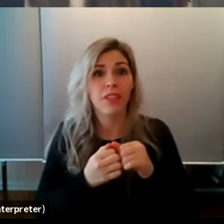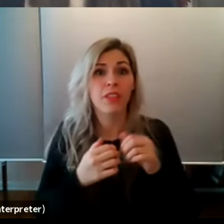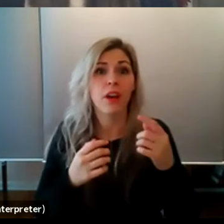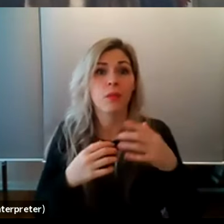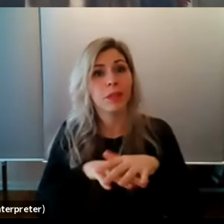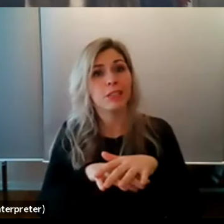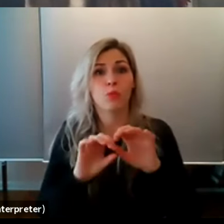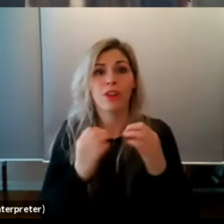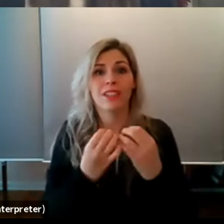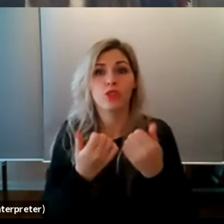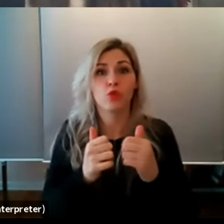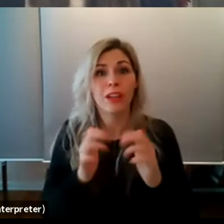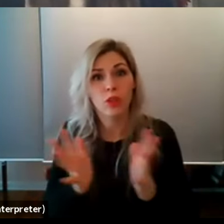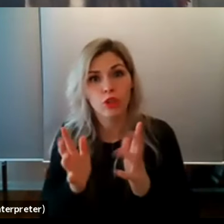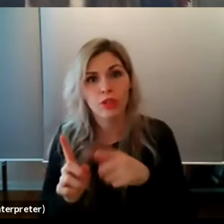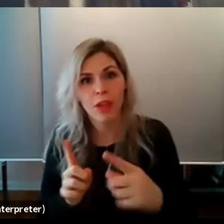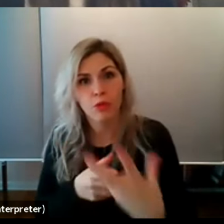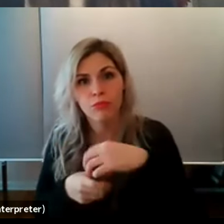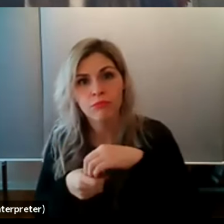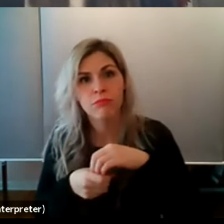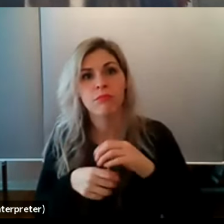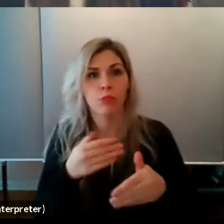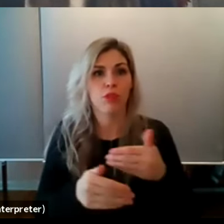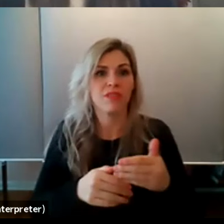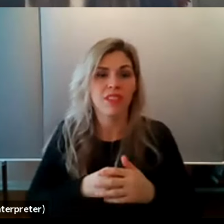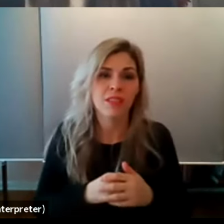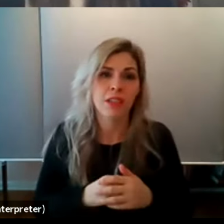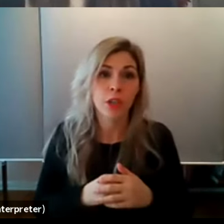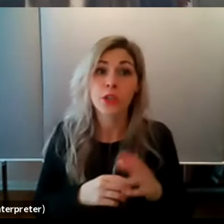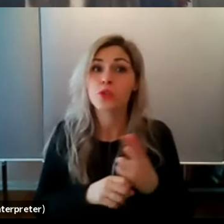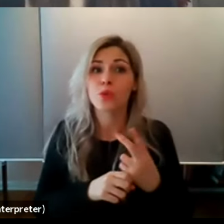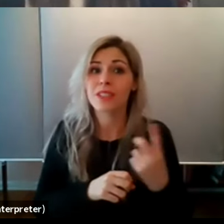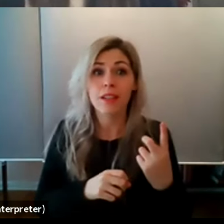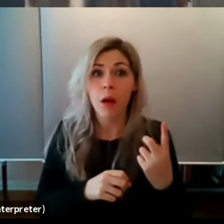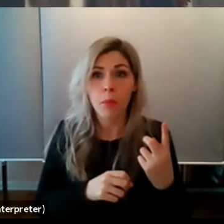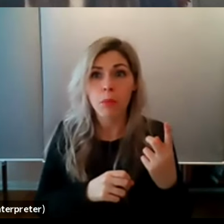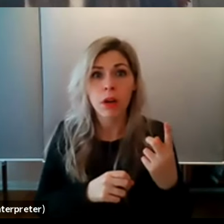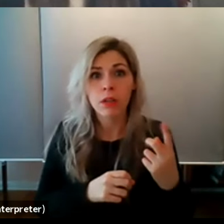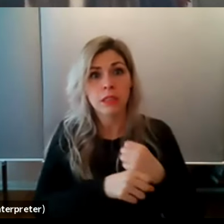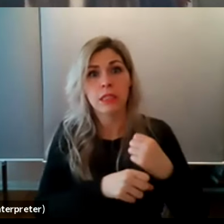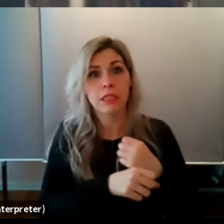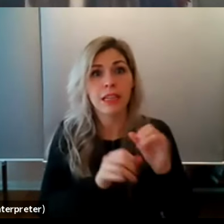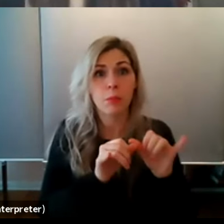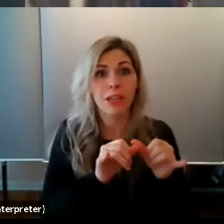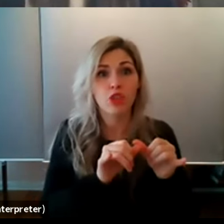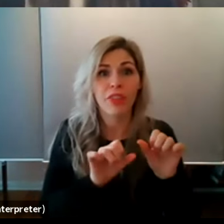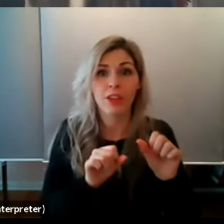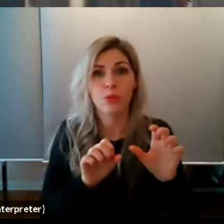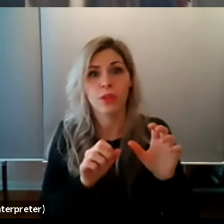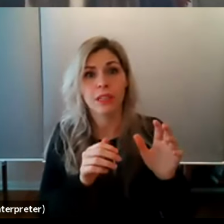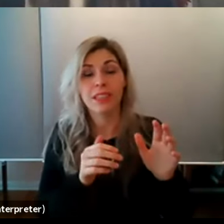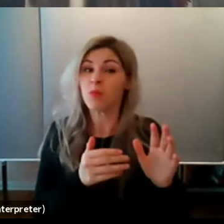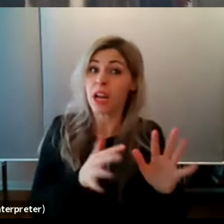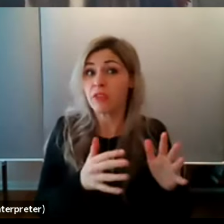to be part of this process. So I think at least by using something that you can relatively easily